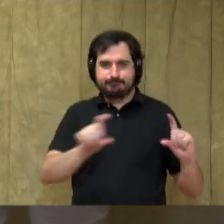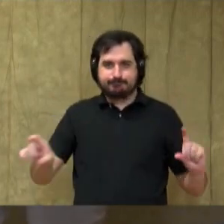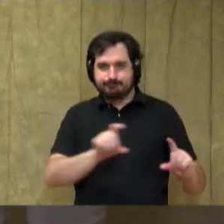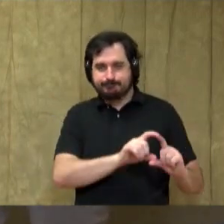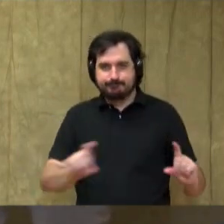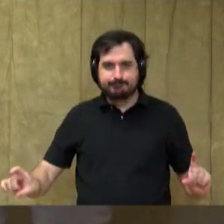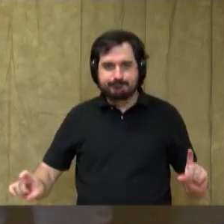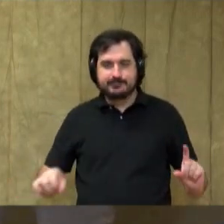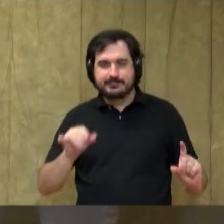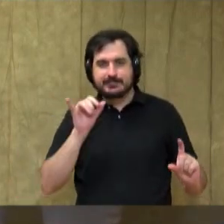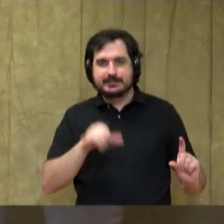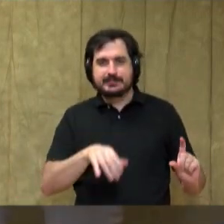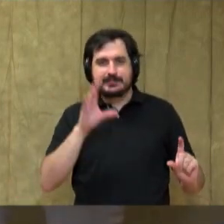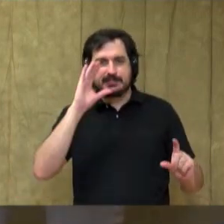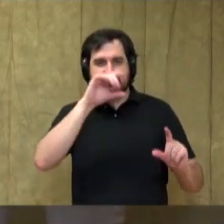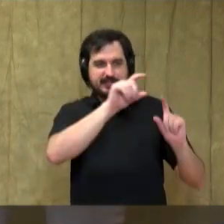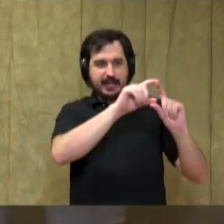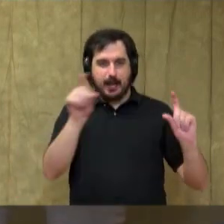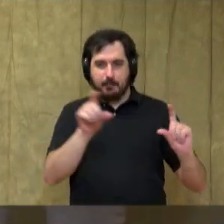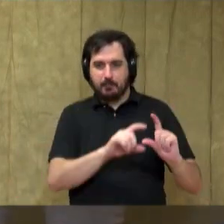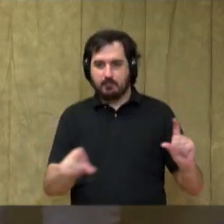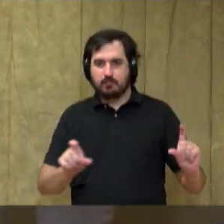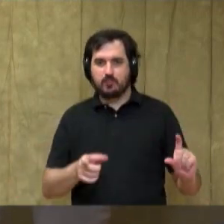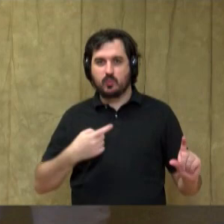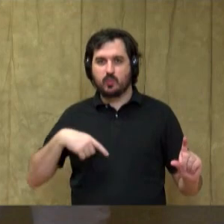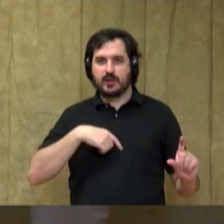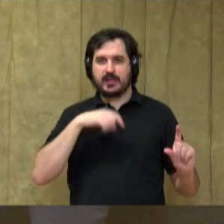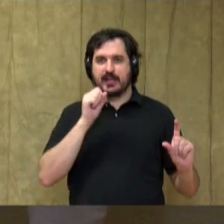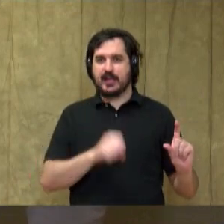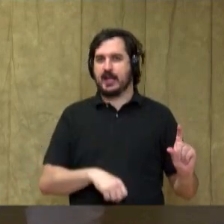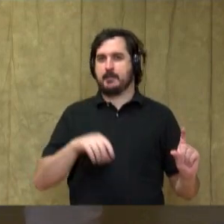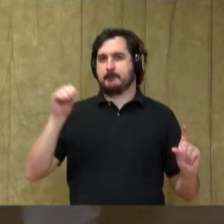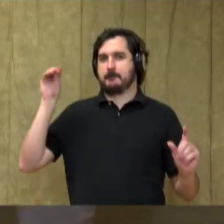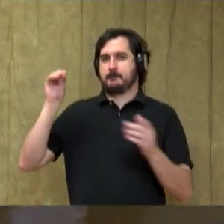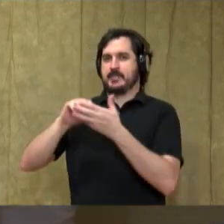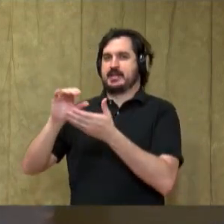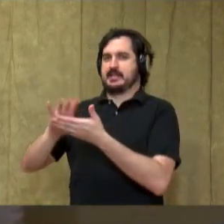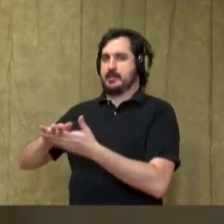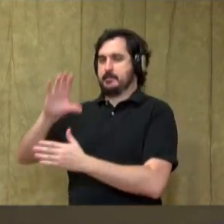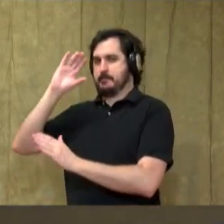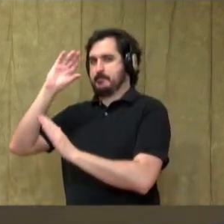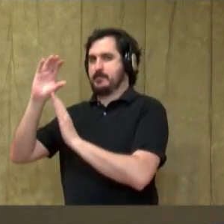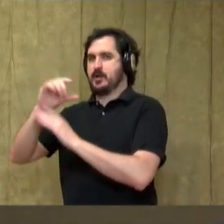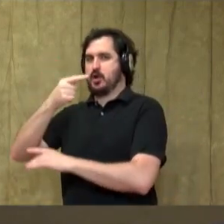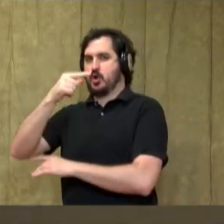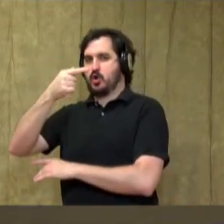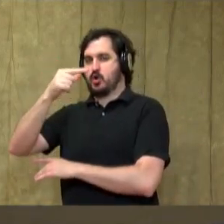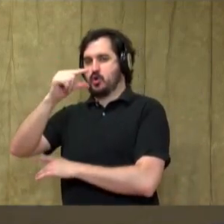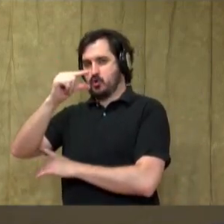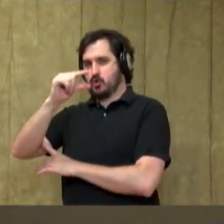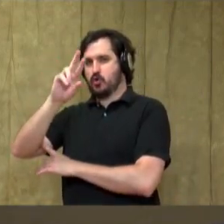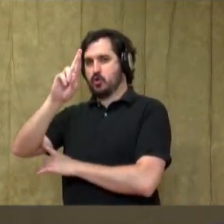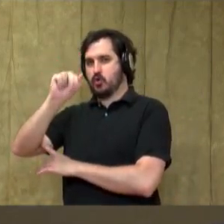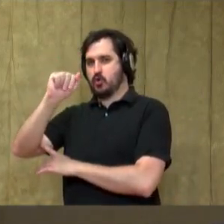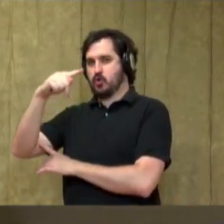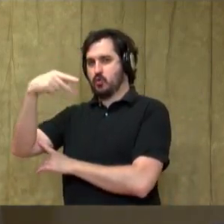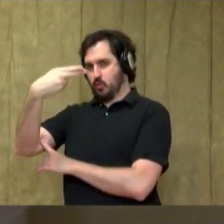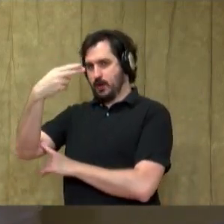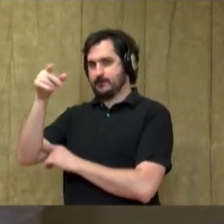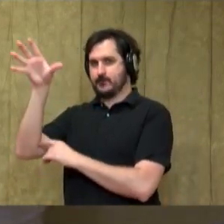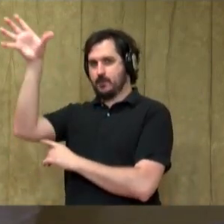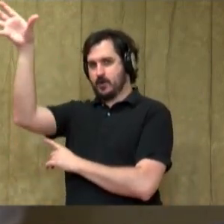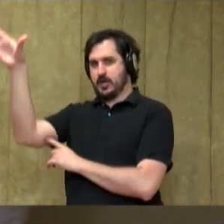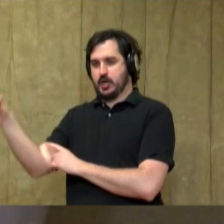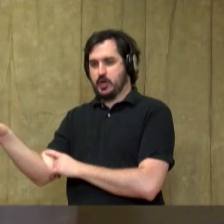table and we can graph it here. So let's take a look. Look at point A for